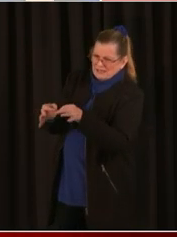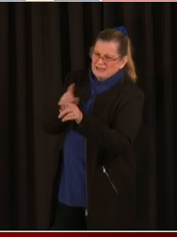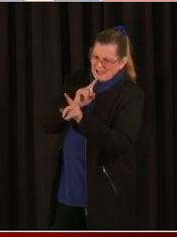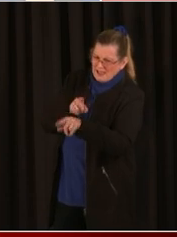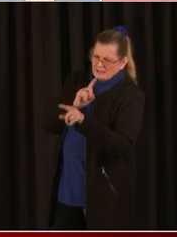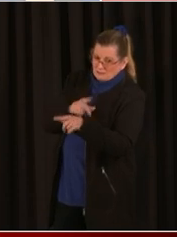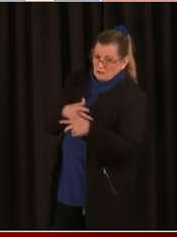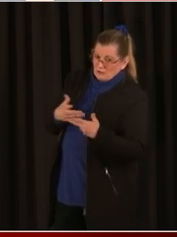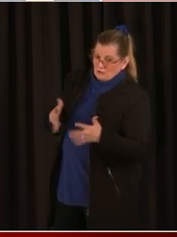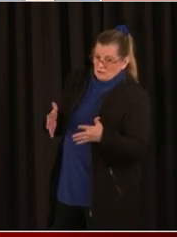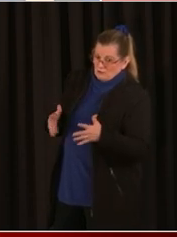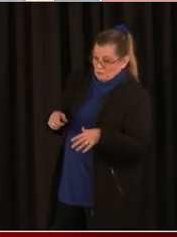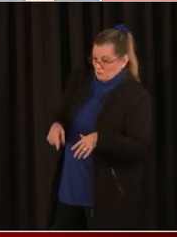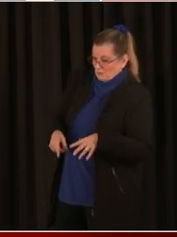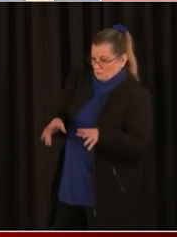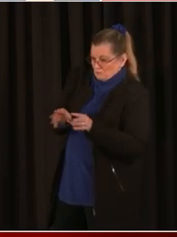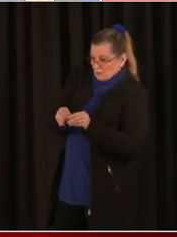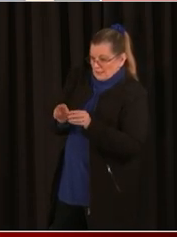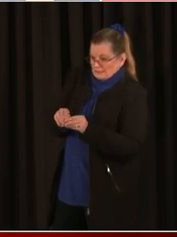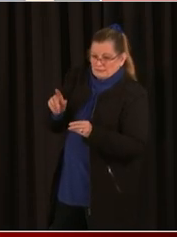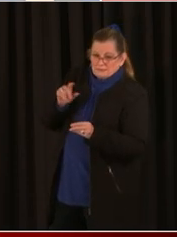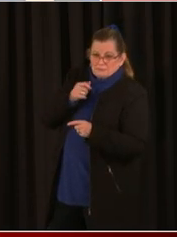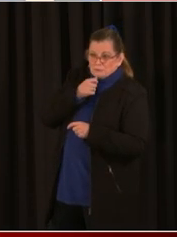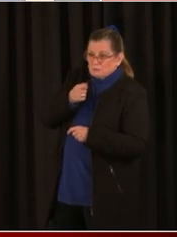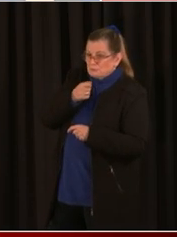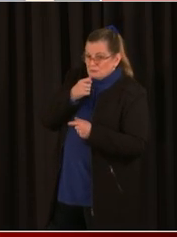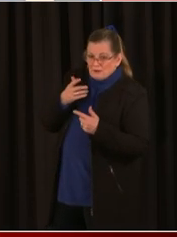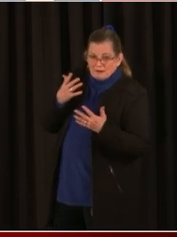have this press conference at this